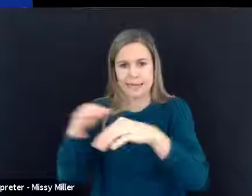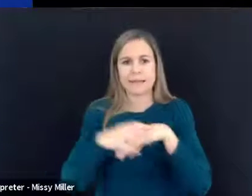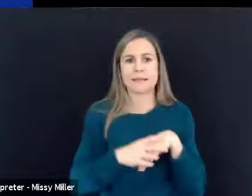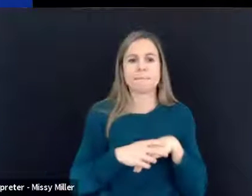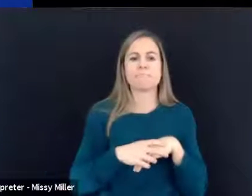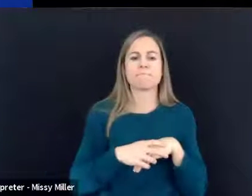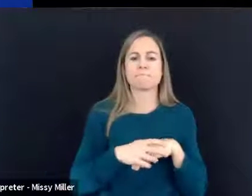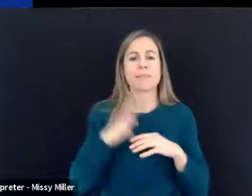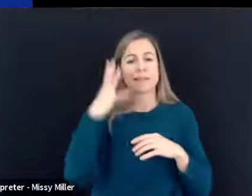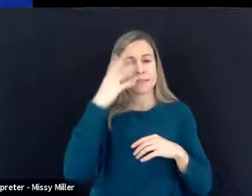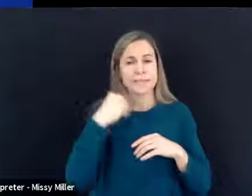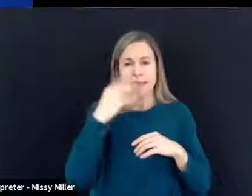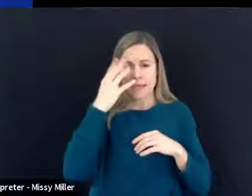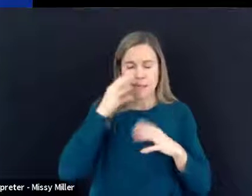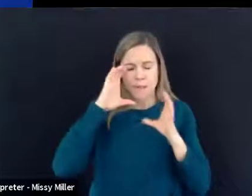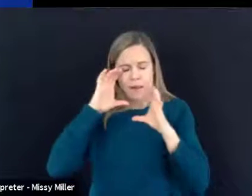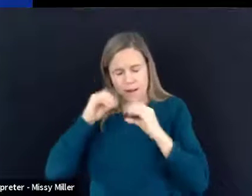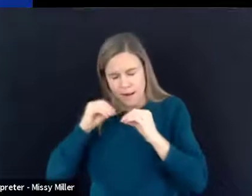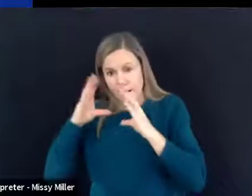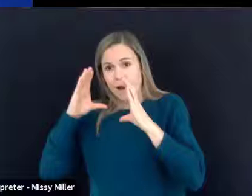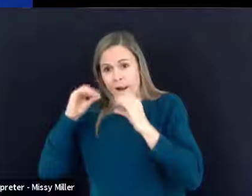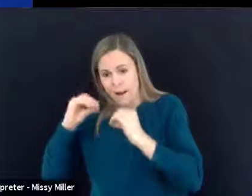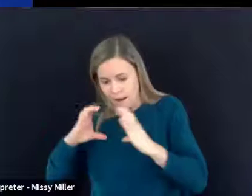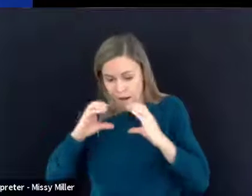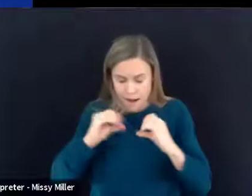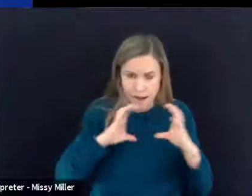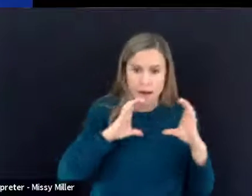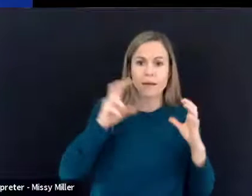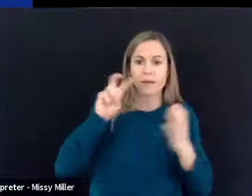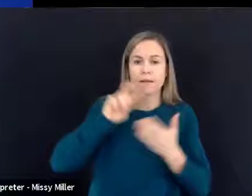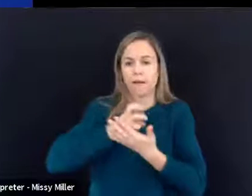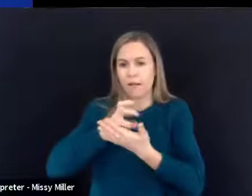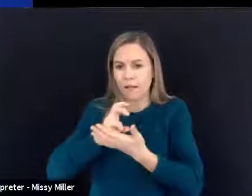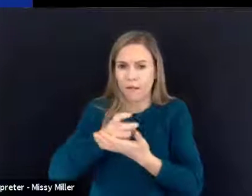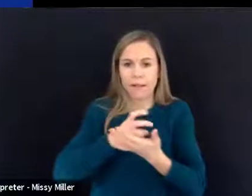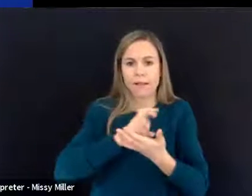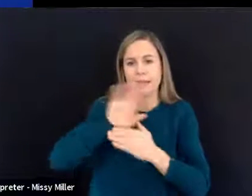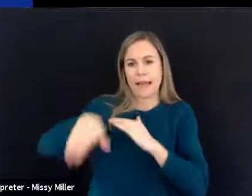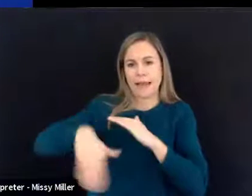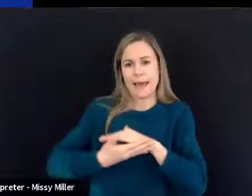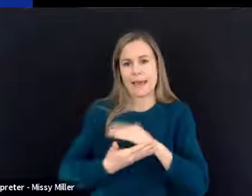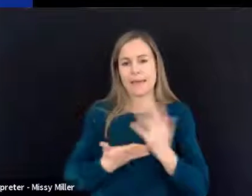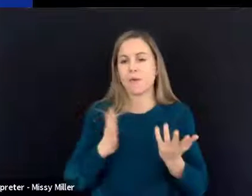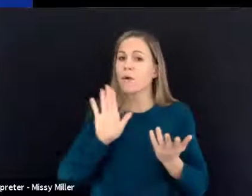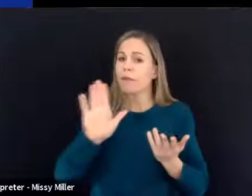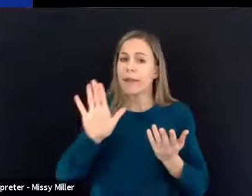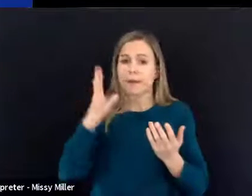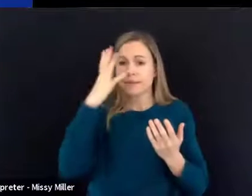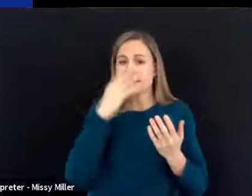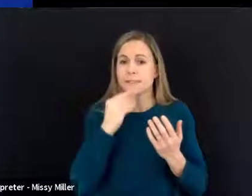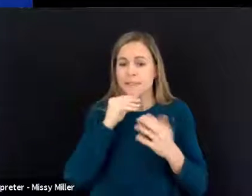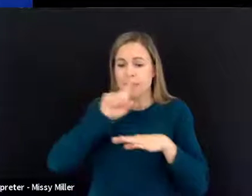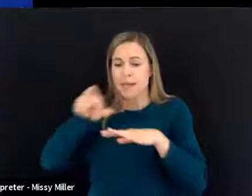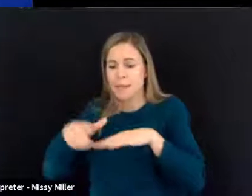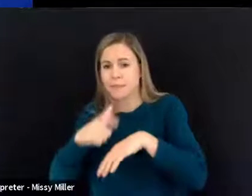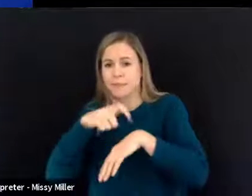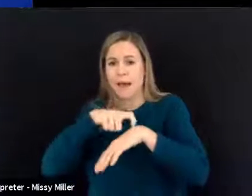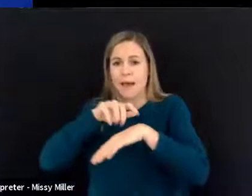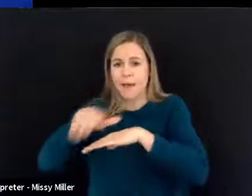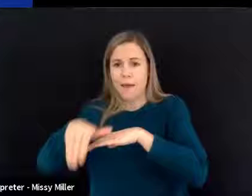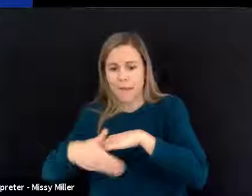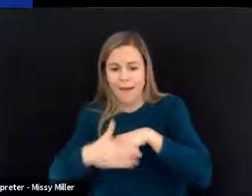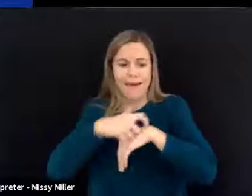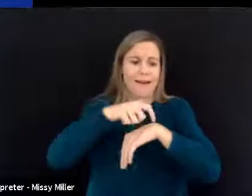apnea that I mentioned above. They just have unusual sleeping cycles, or maybe I should say